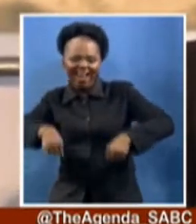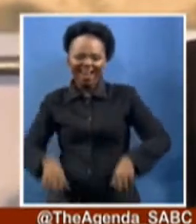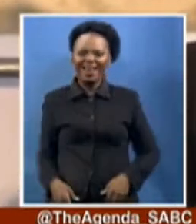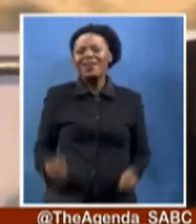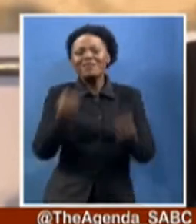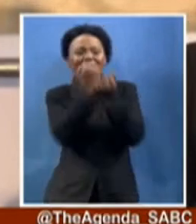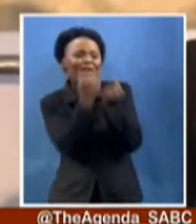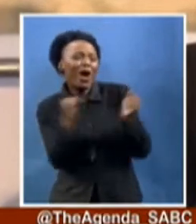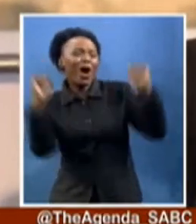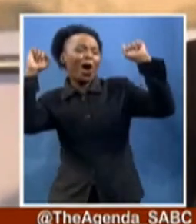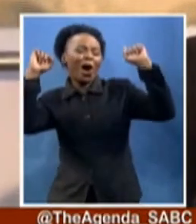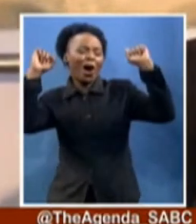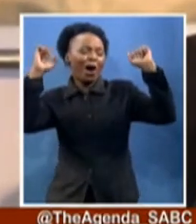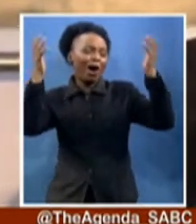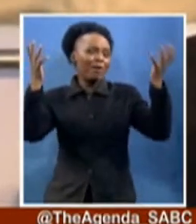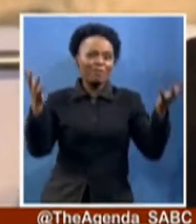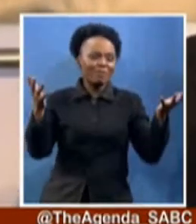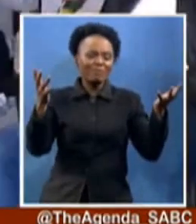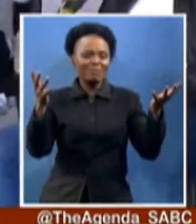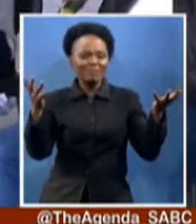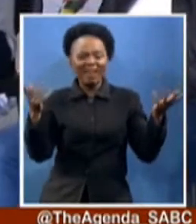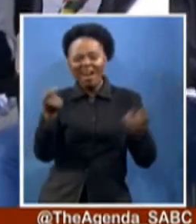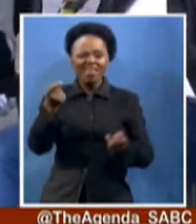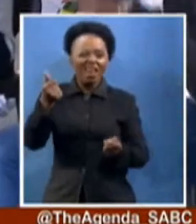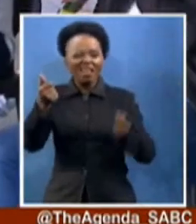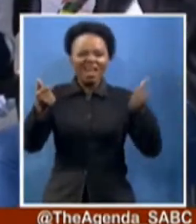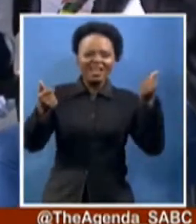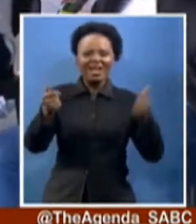fela samito.